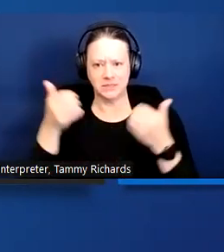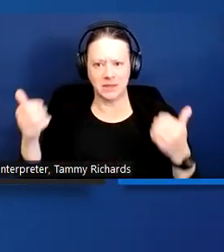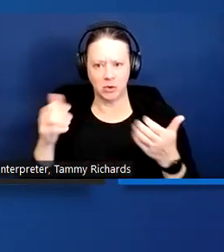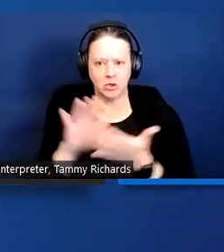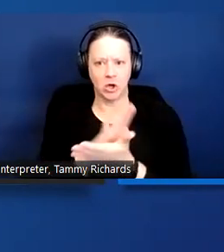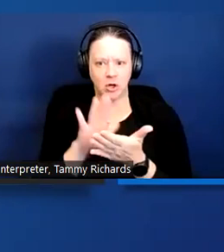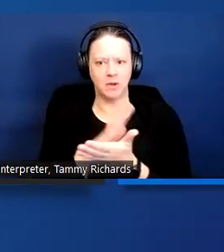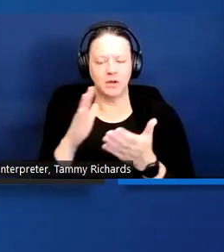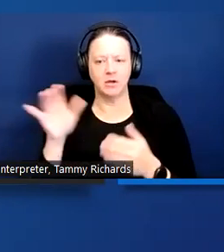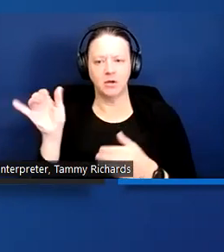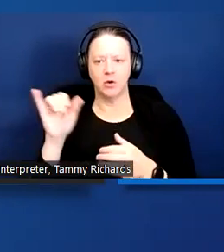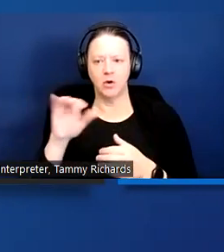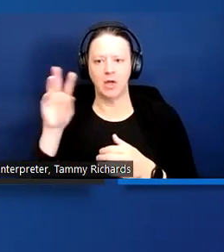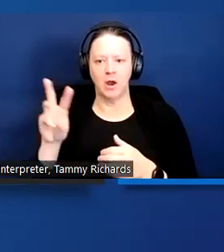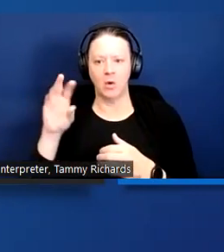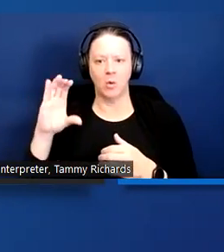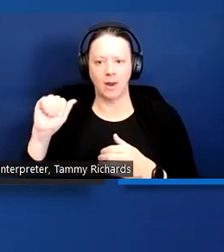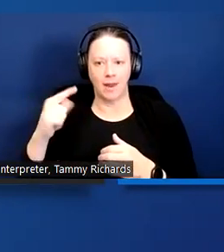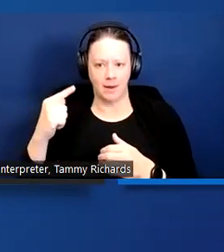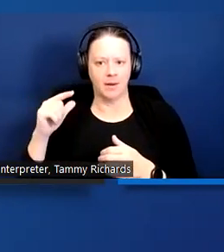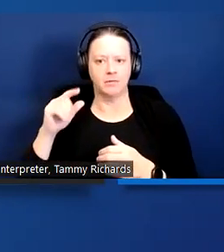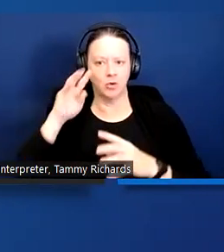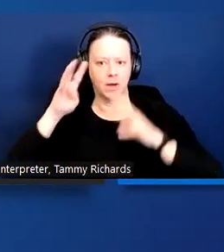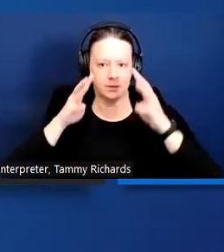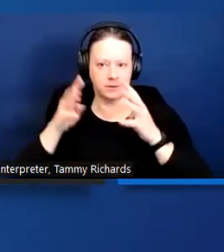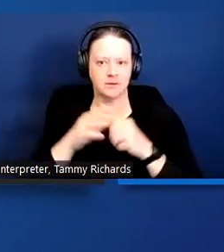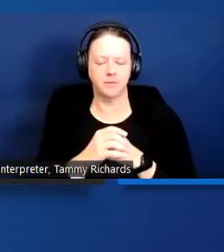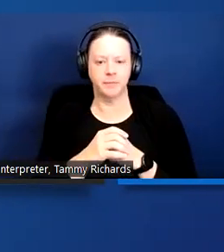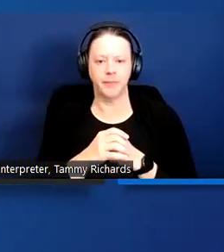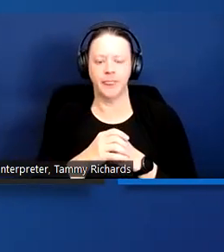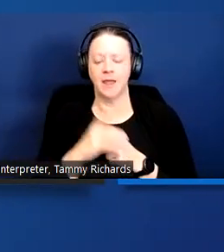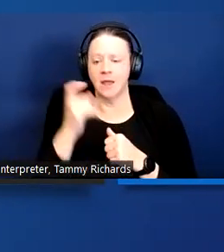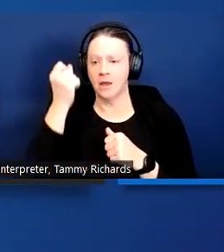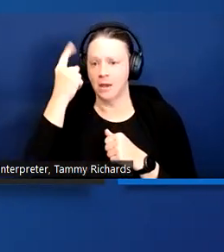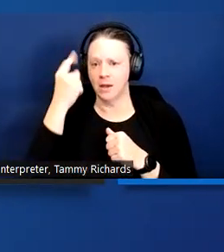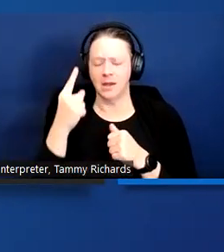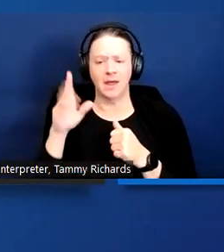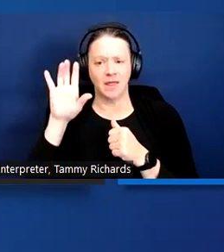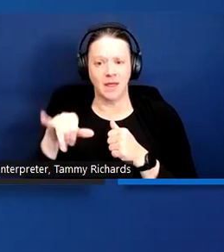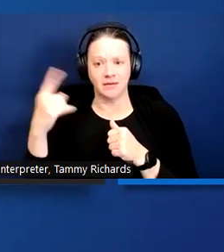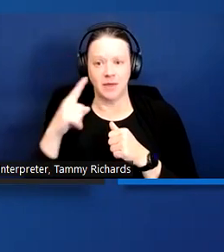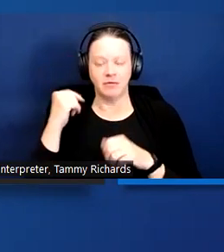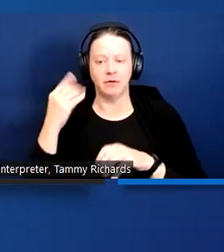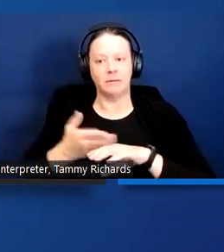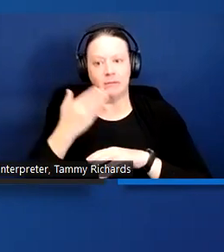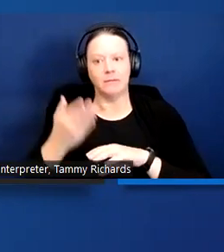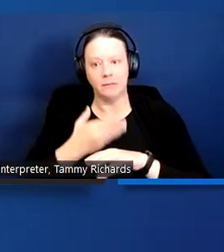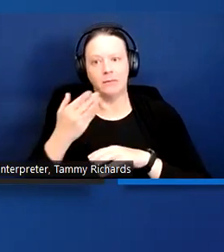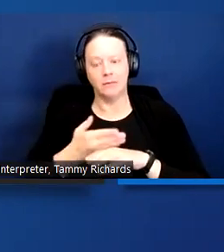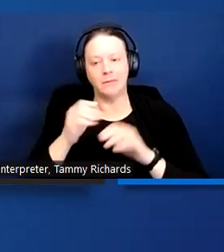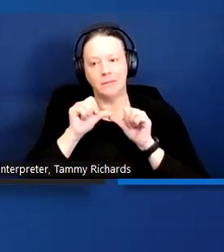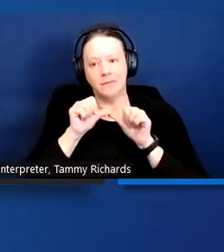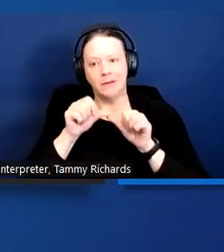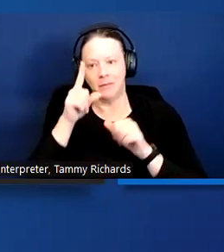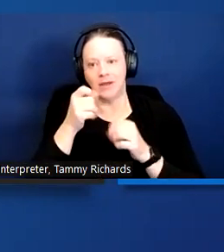document to the WCAG, but it is the kind of thing that has to keep upgrading as the things it